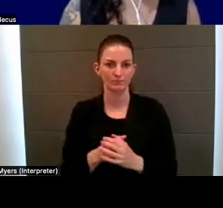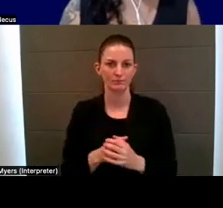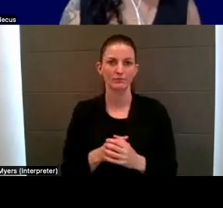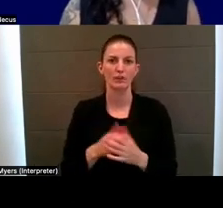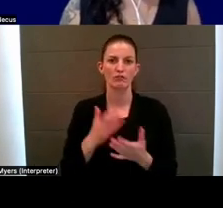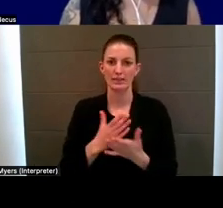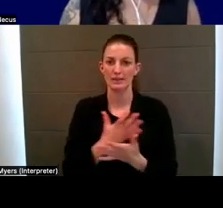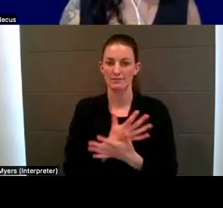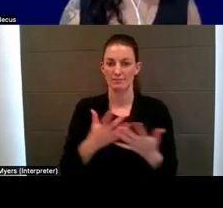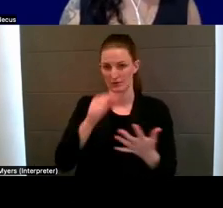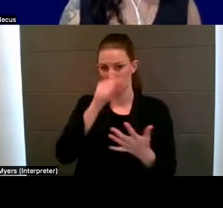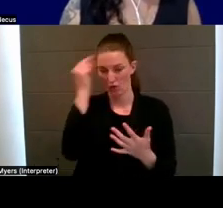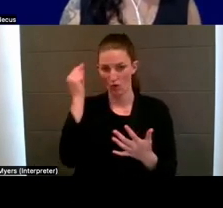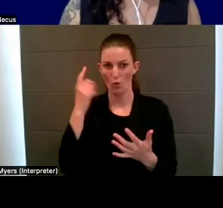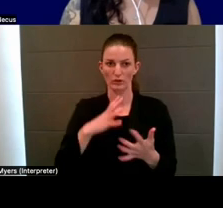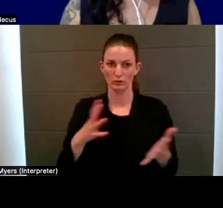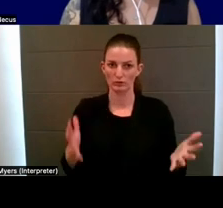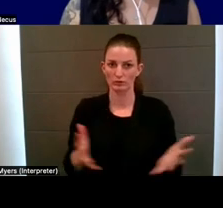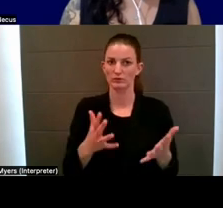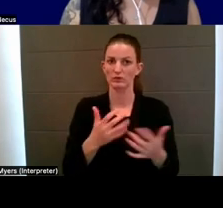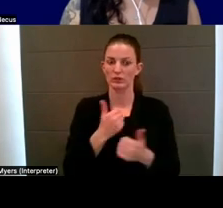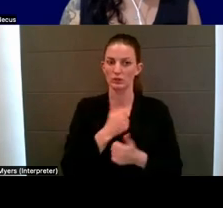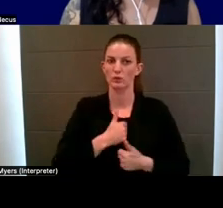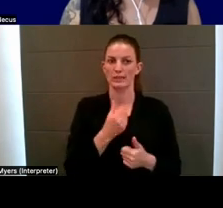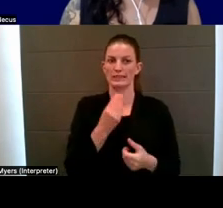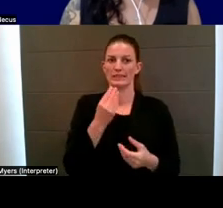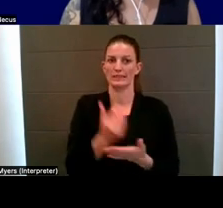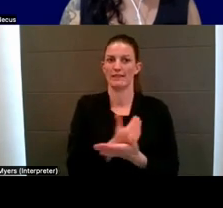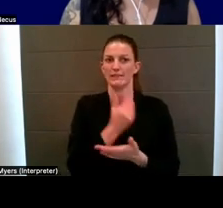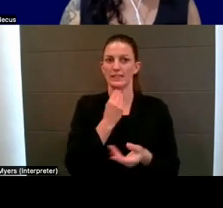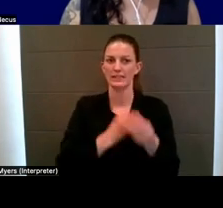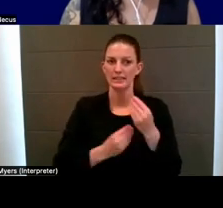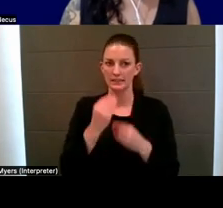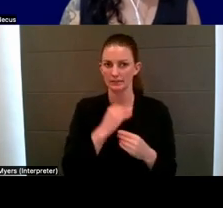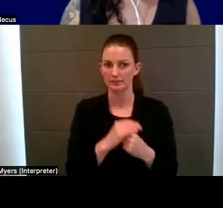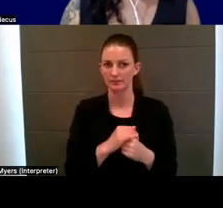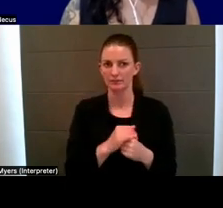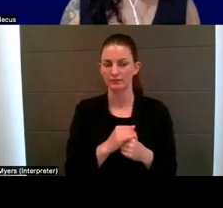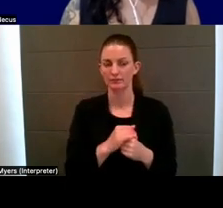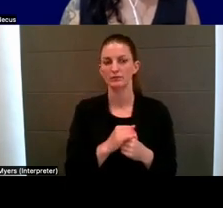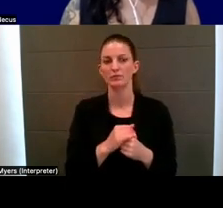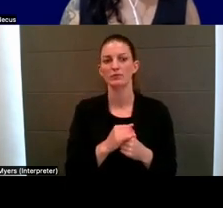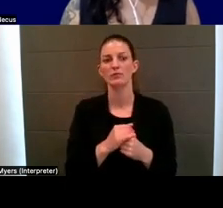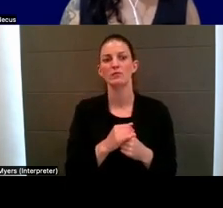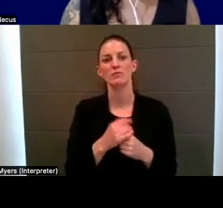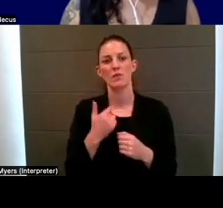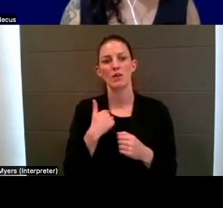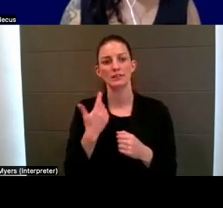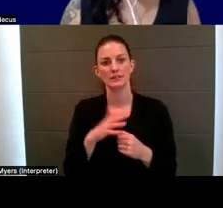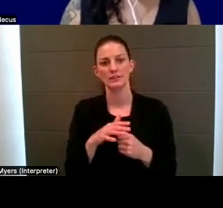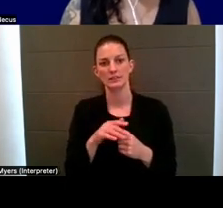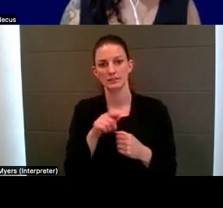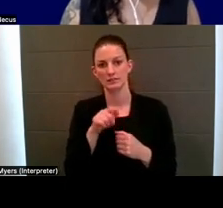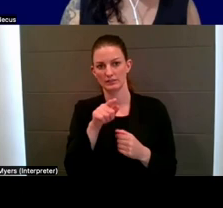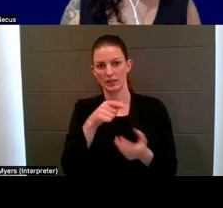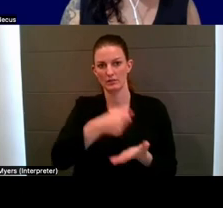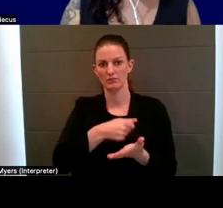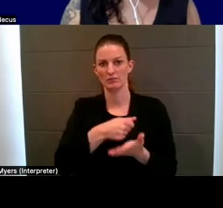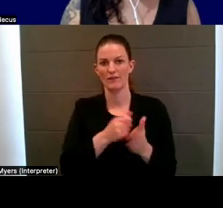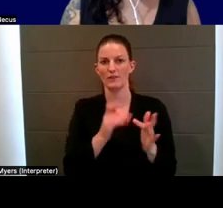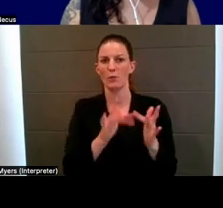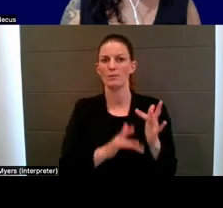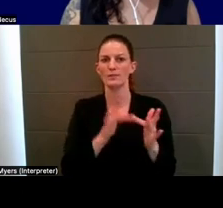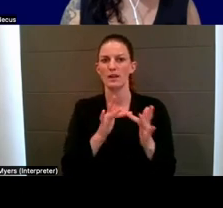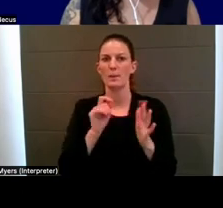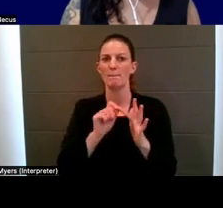mealtimes. There's a really lovely page from Perkins that I've referenced on the bottom of this slide, which has